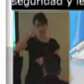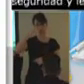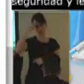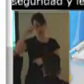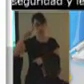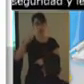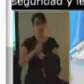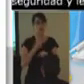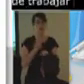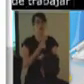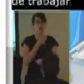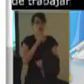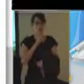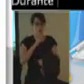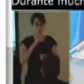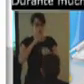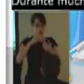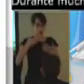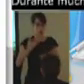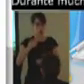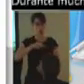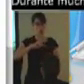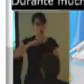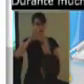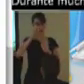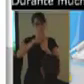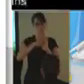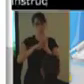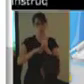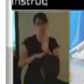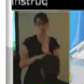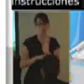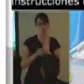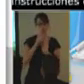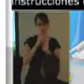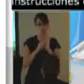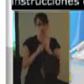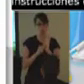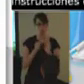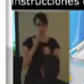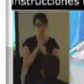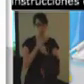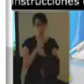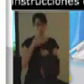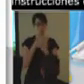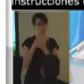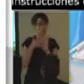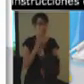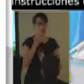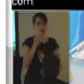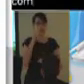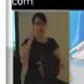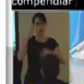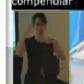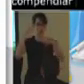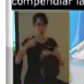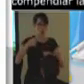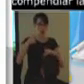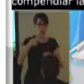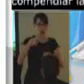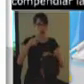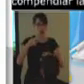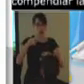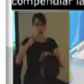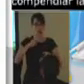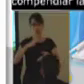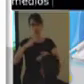we have to explain the way we work. For a long time, we have worked with a kind of